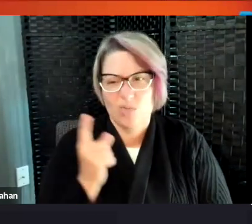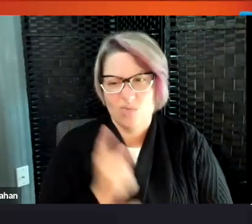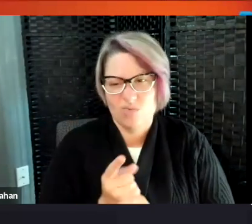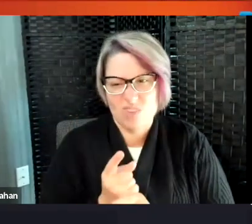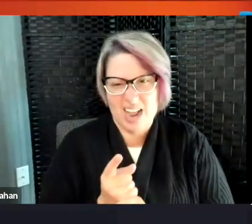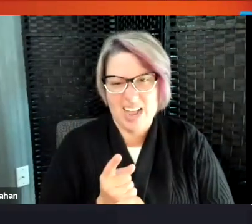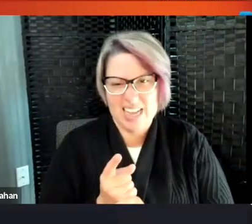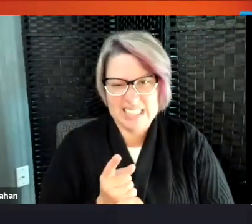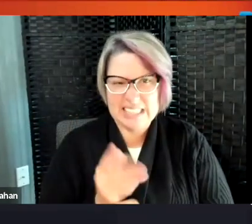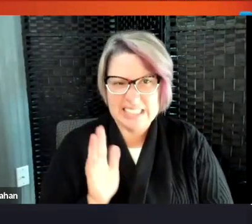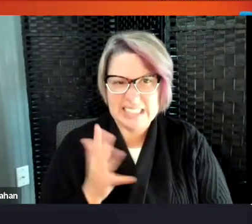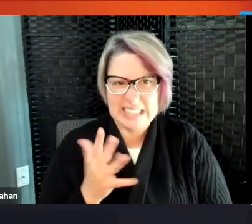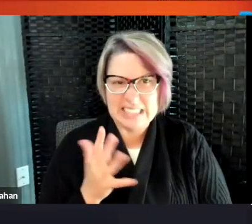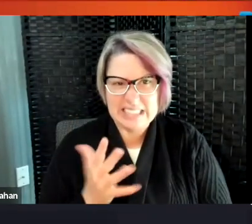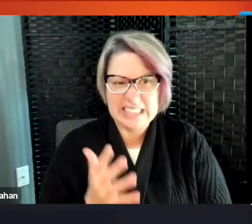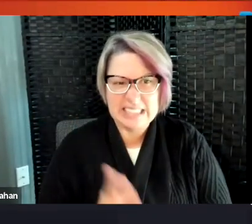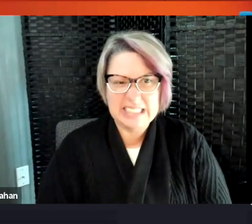kinda does.